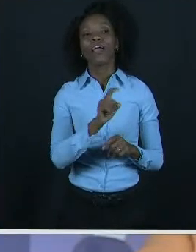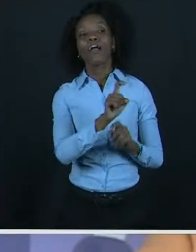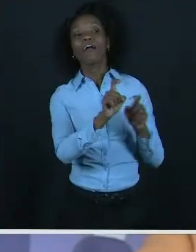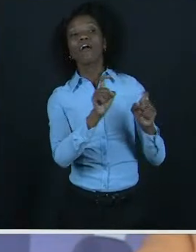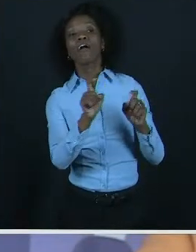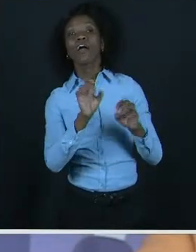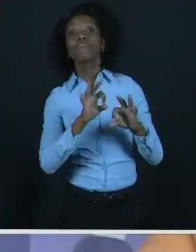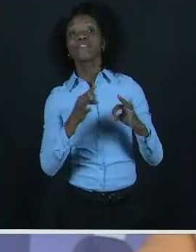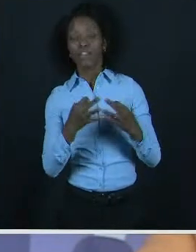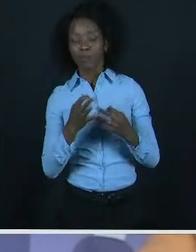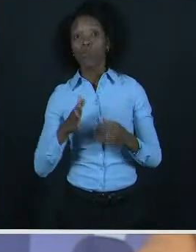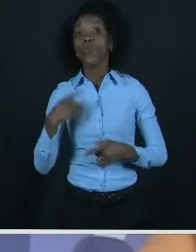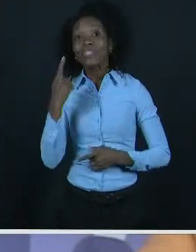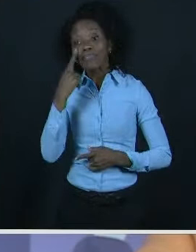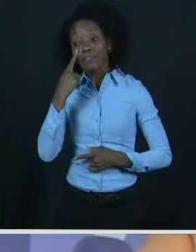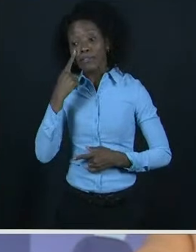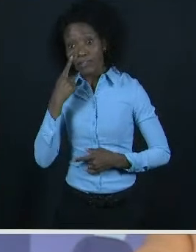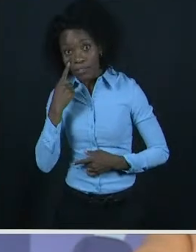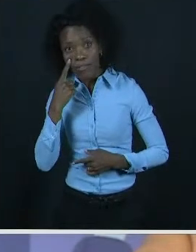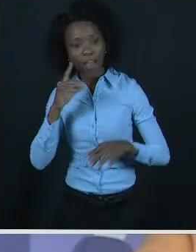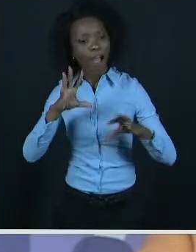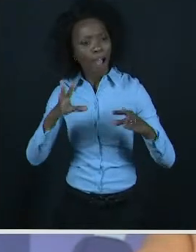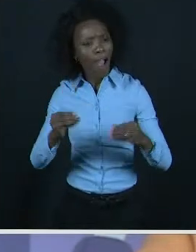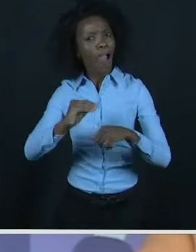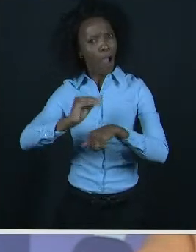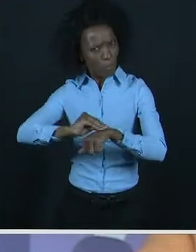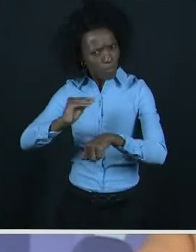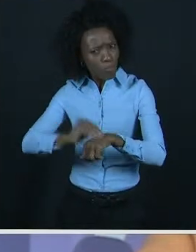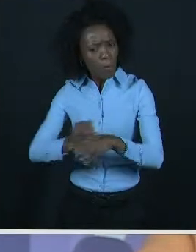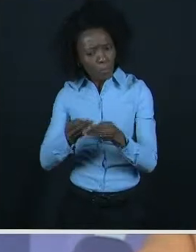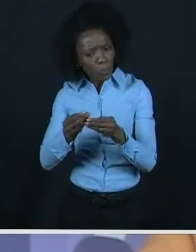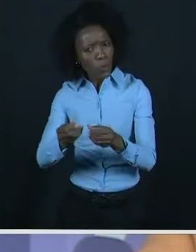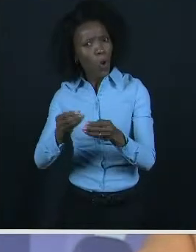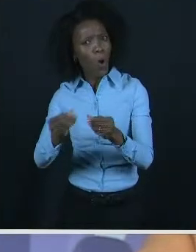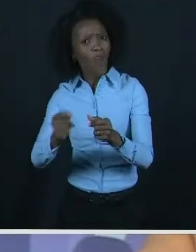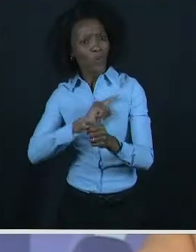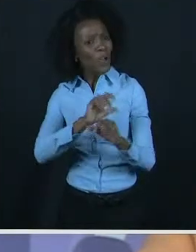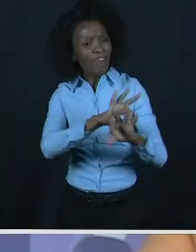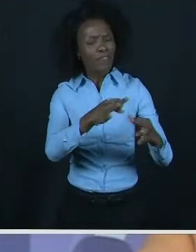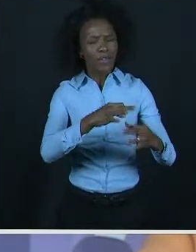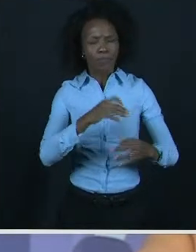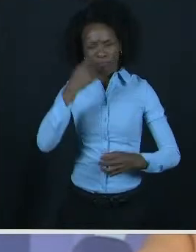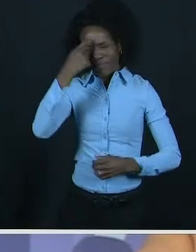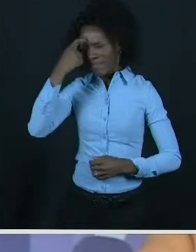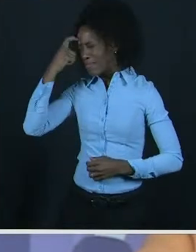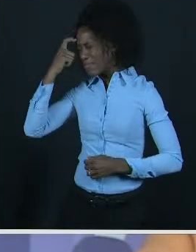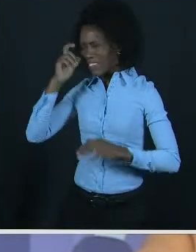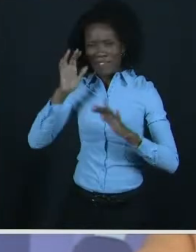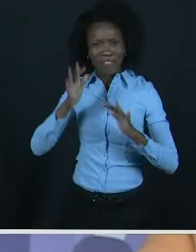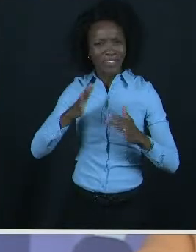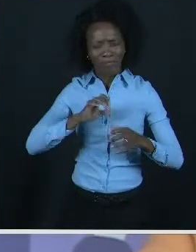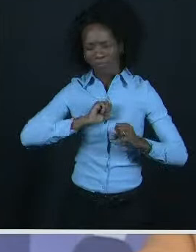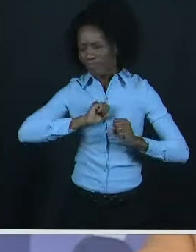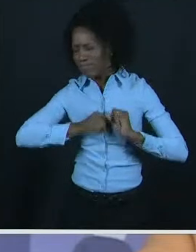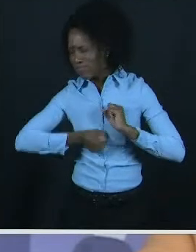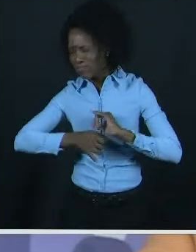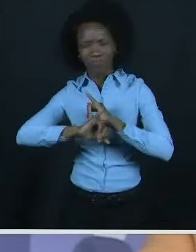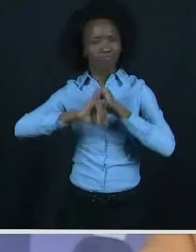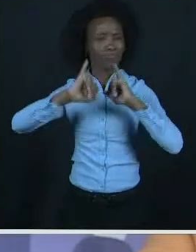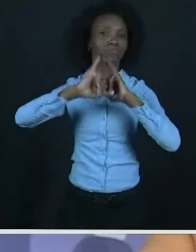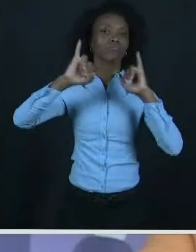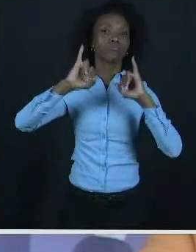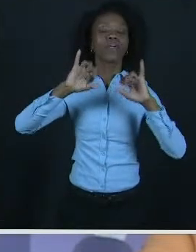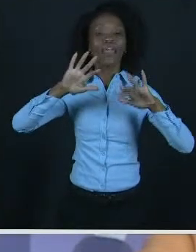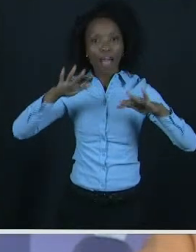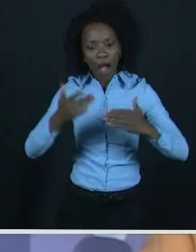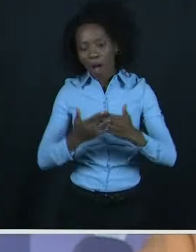going to deal with the issues that continue to haunt them as families, and how we are going to come up with